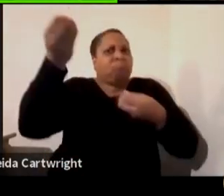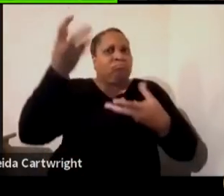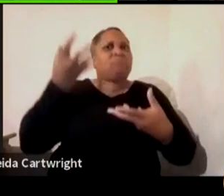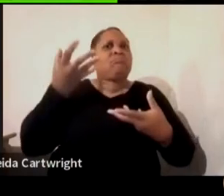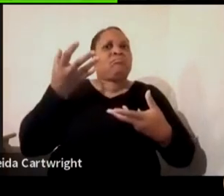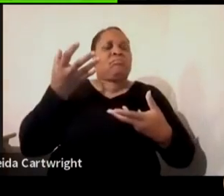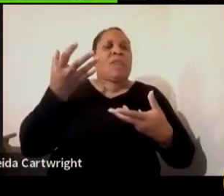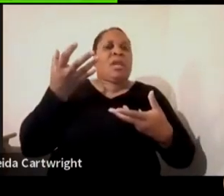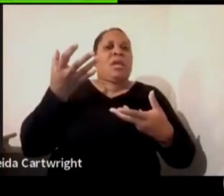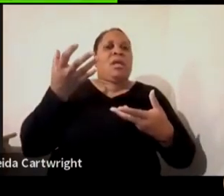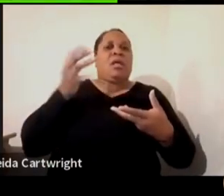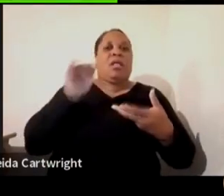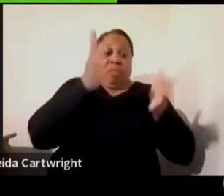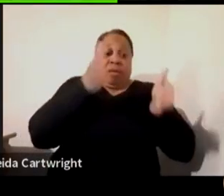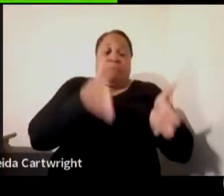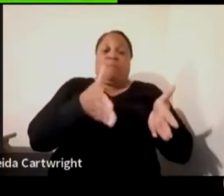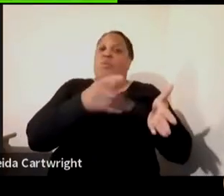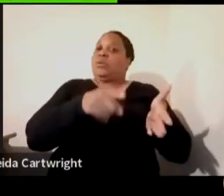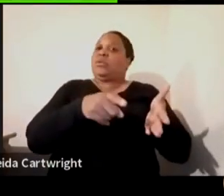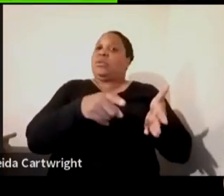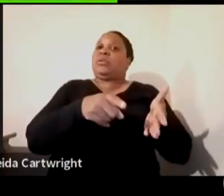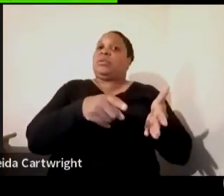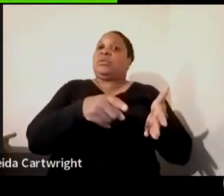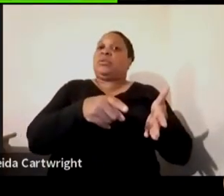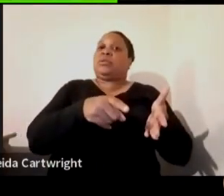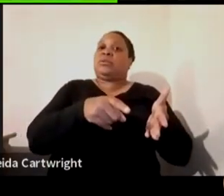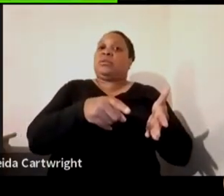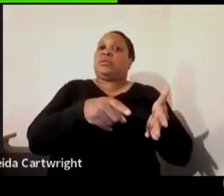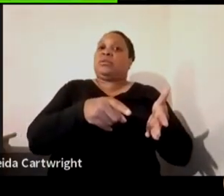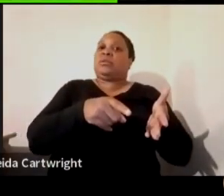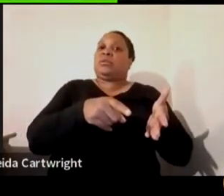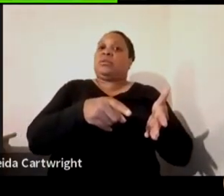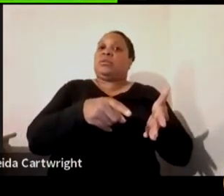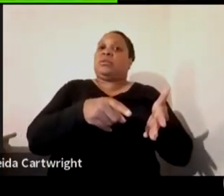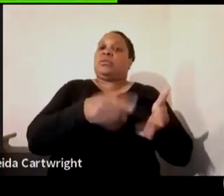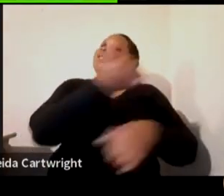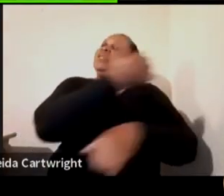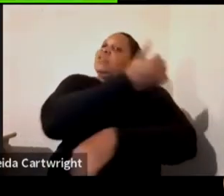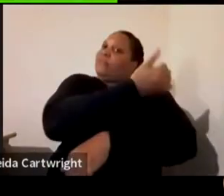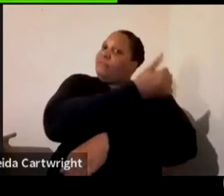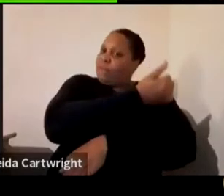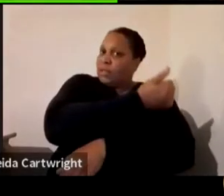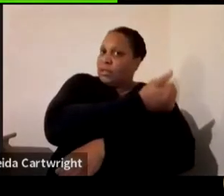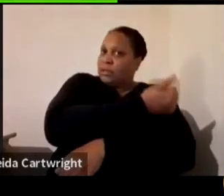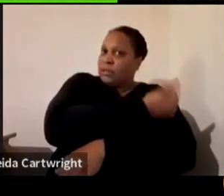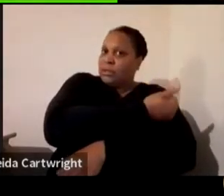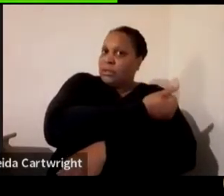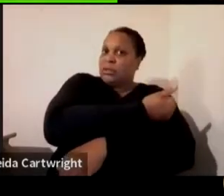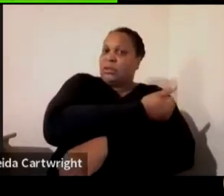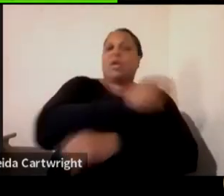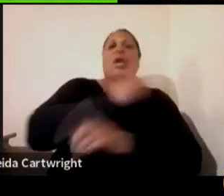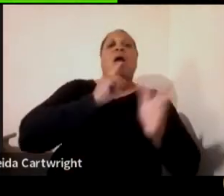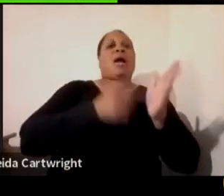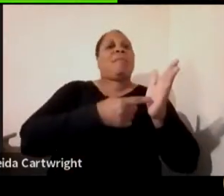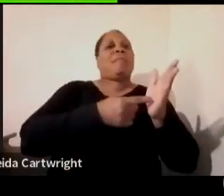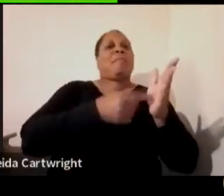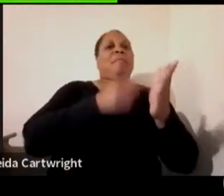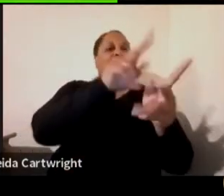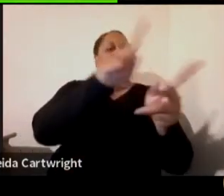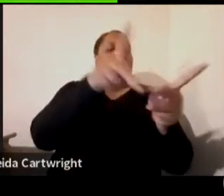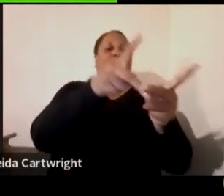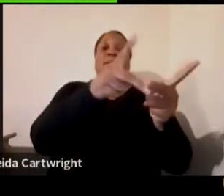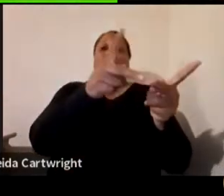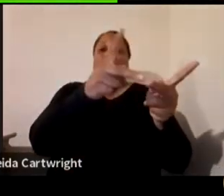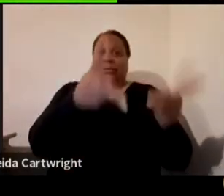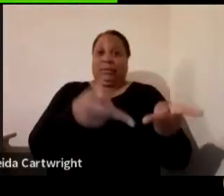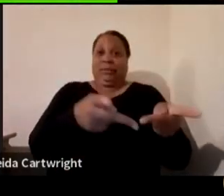that individual will provide the vaccination command center with a list of individuals who